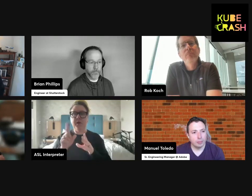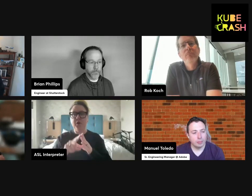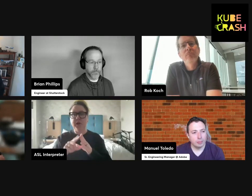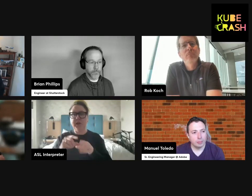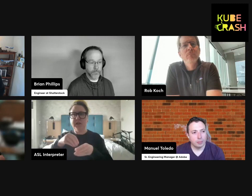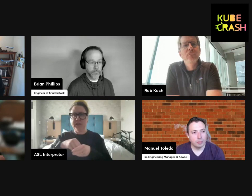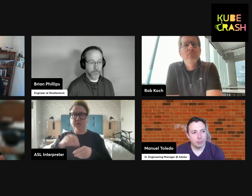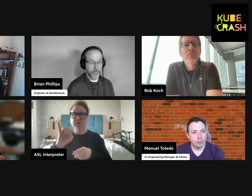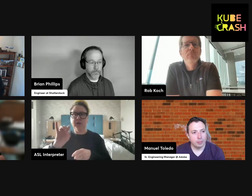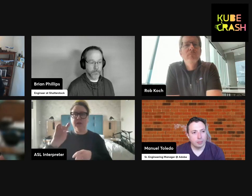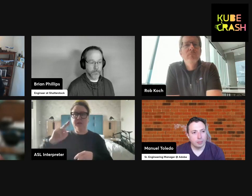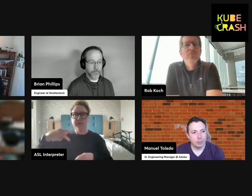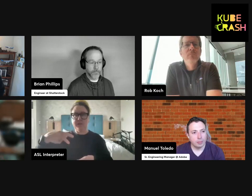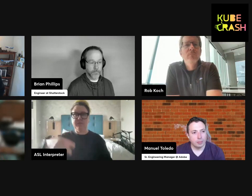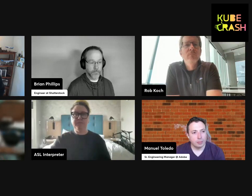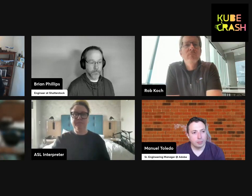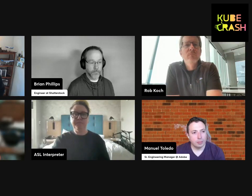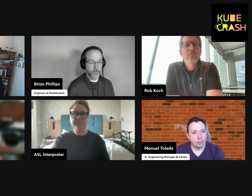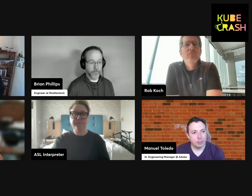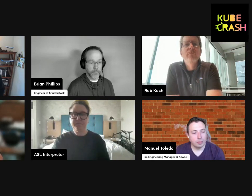IDP.